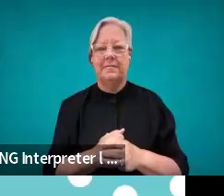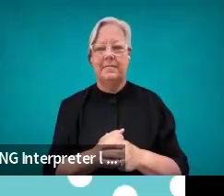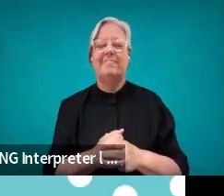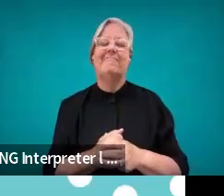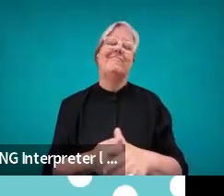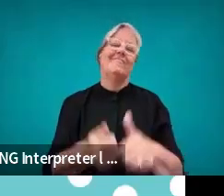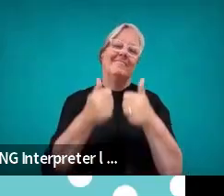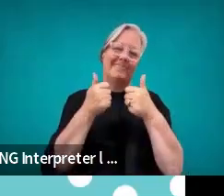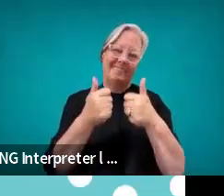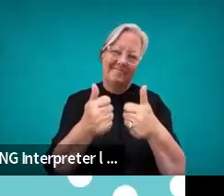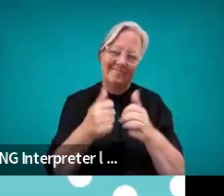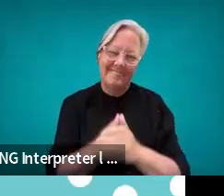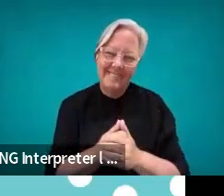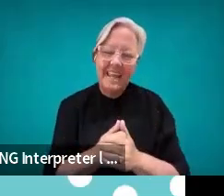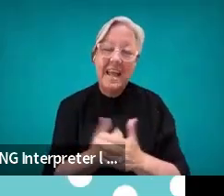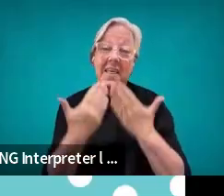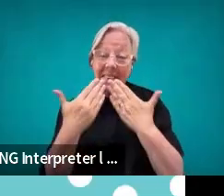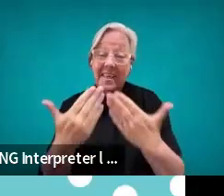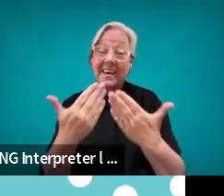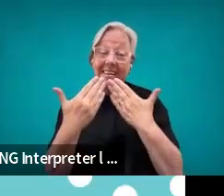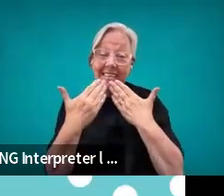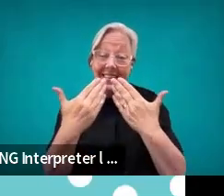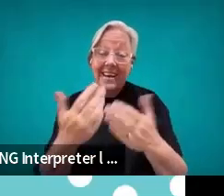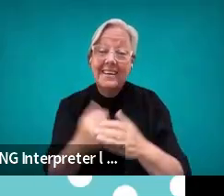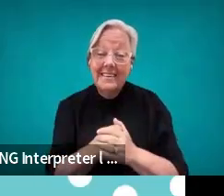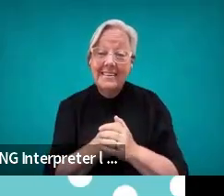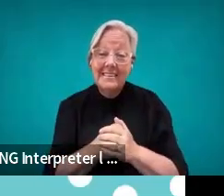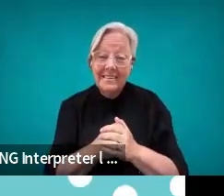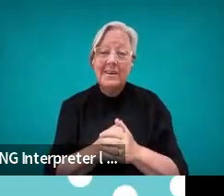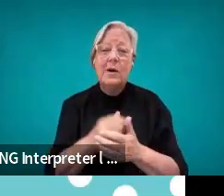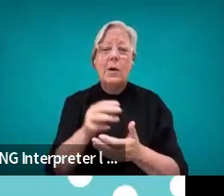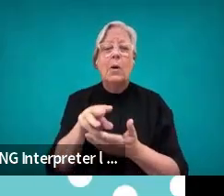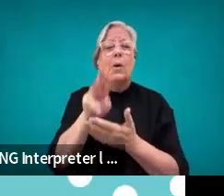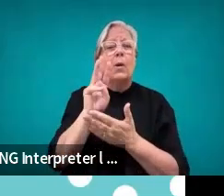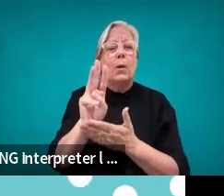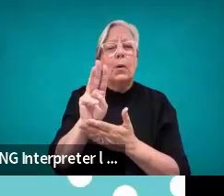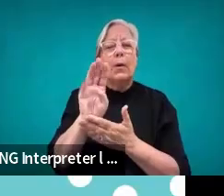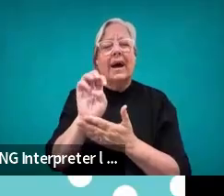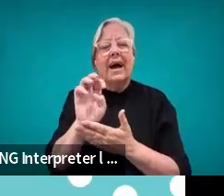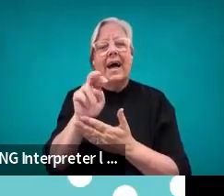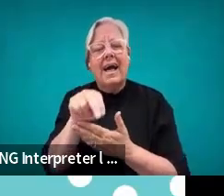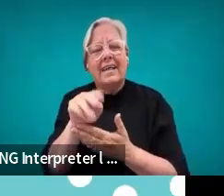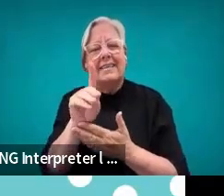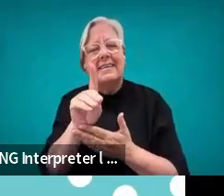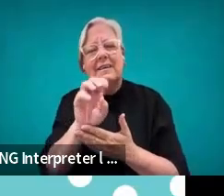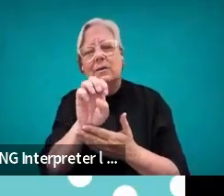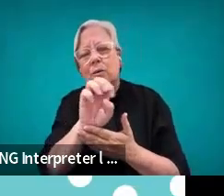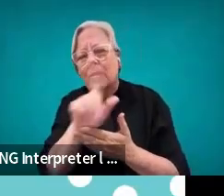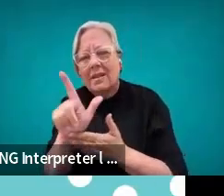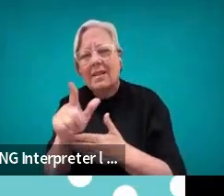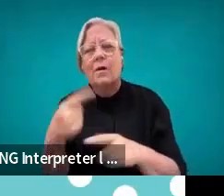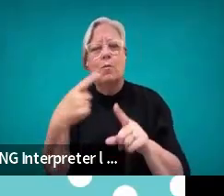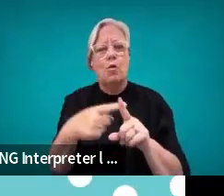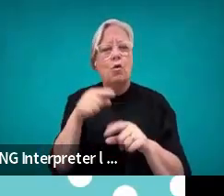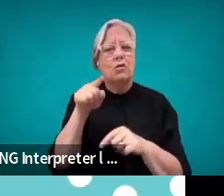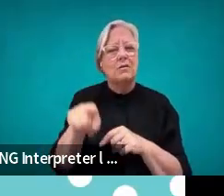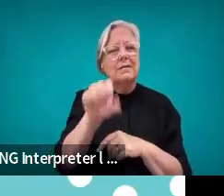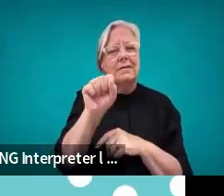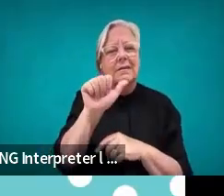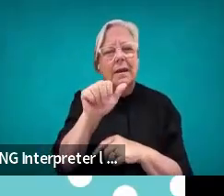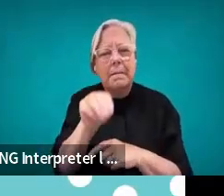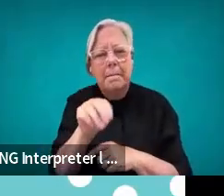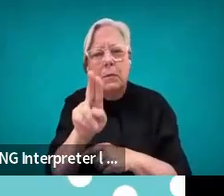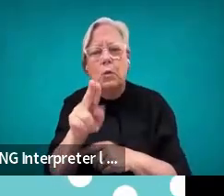Yes. Thank you. Thank you so much, Wendell. Thank you, Samu. Hello, everybody. Good morning, good afternoon,